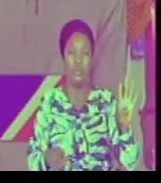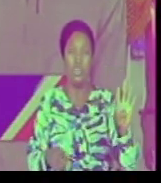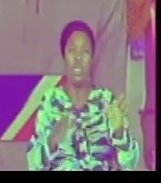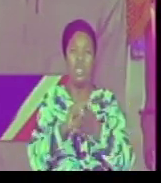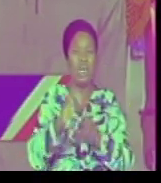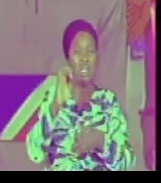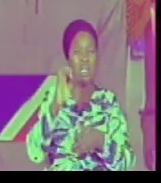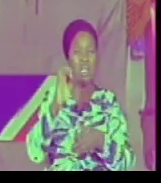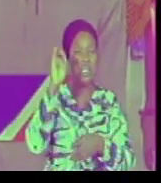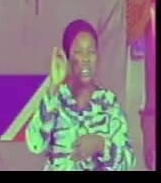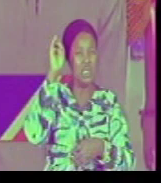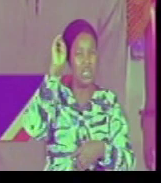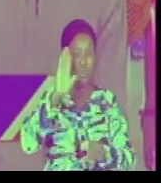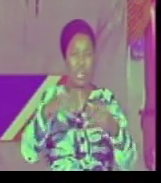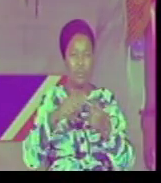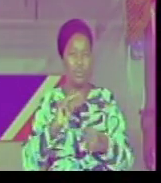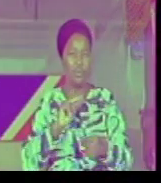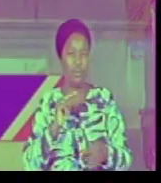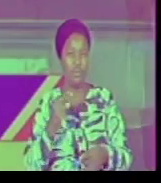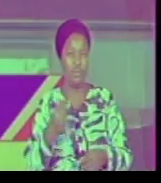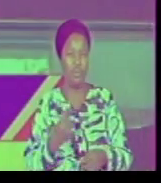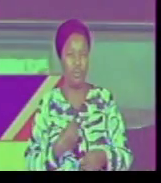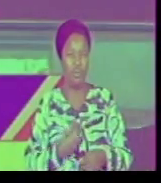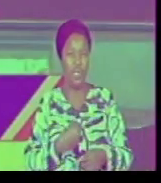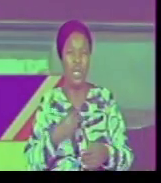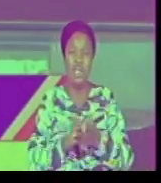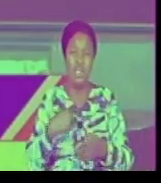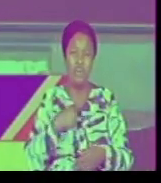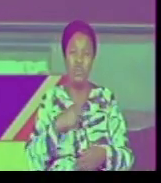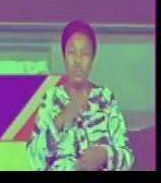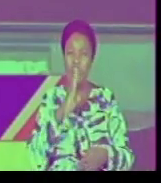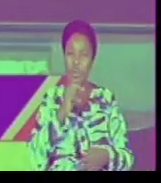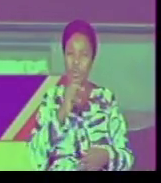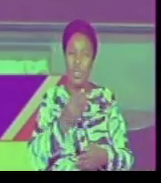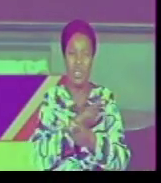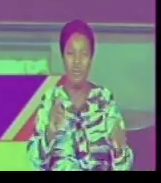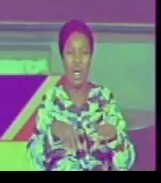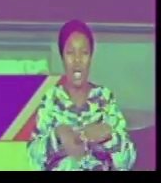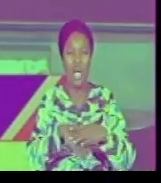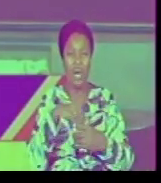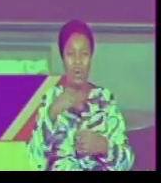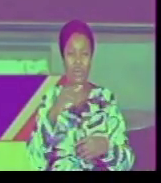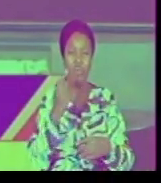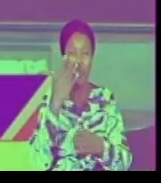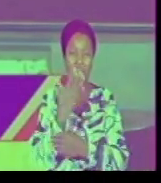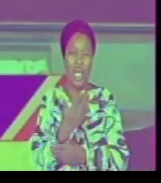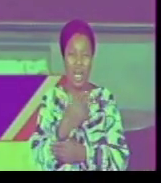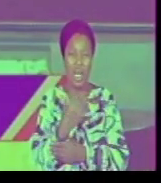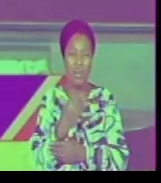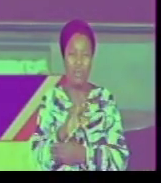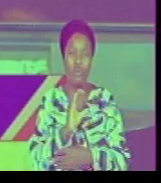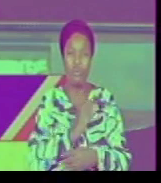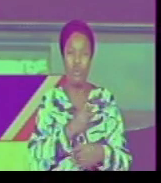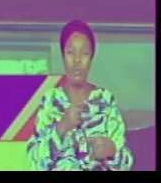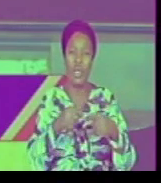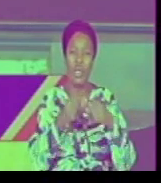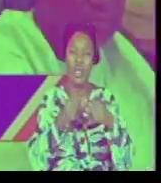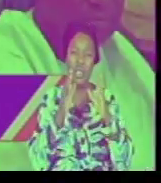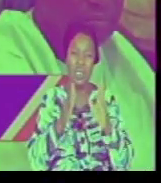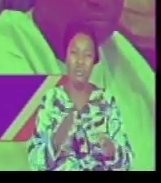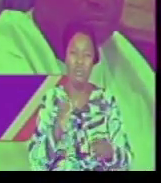us that we being delivered out of the hand of our enemies, what do